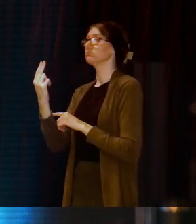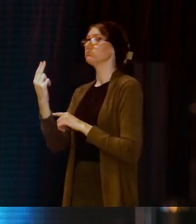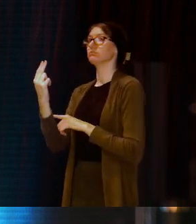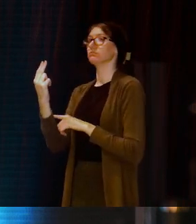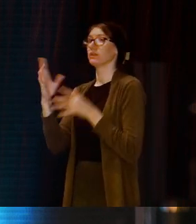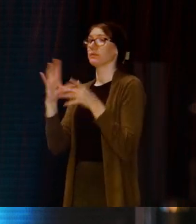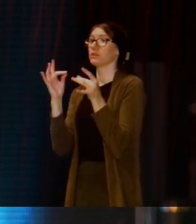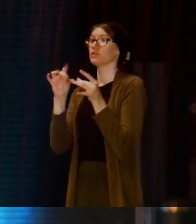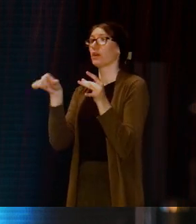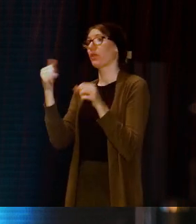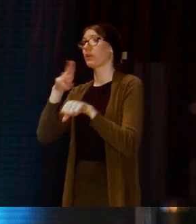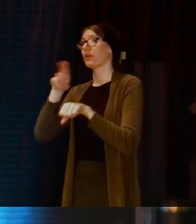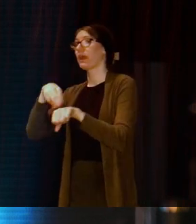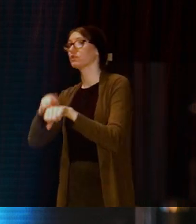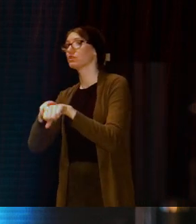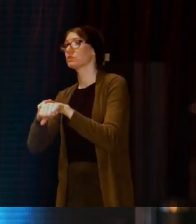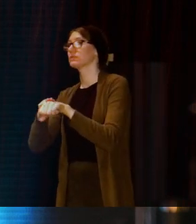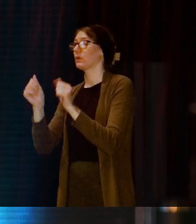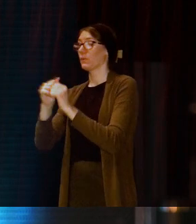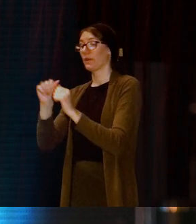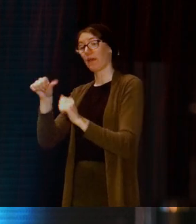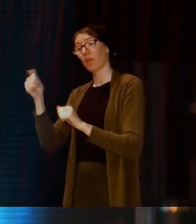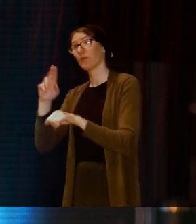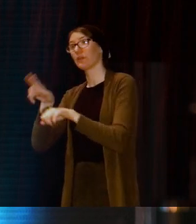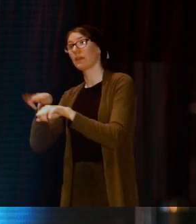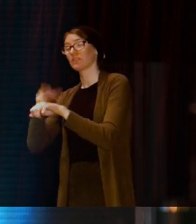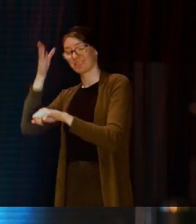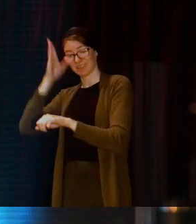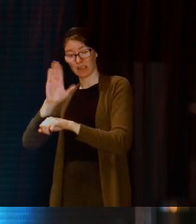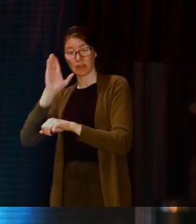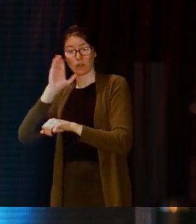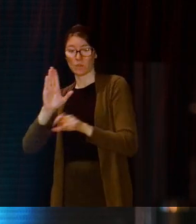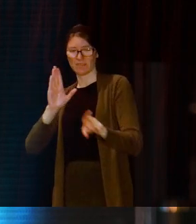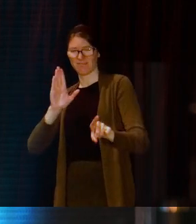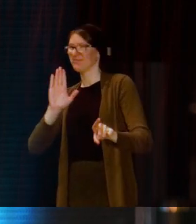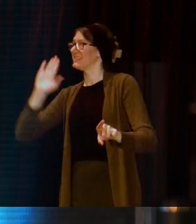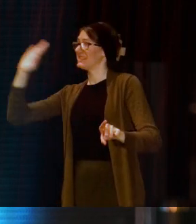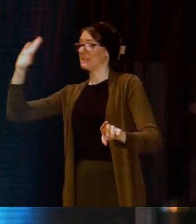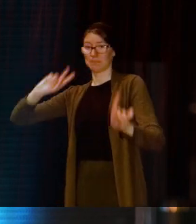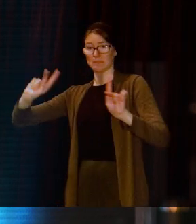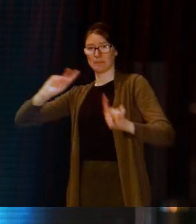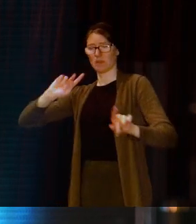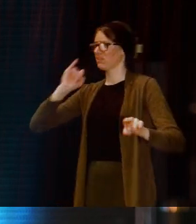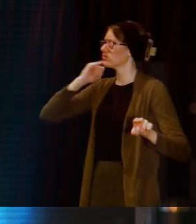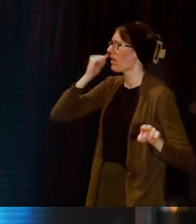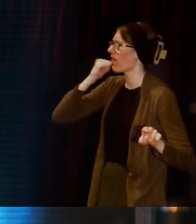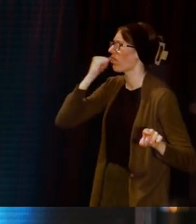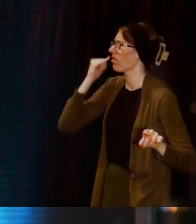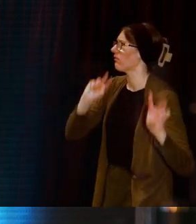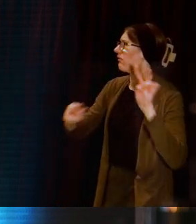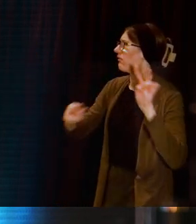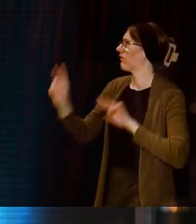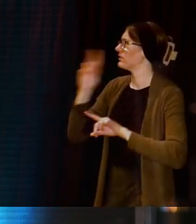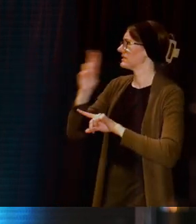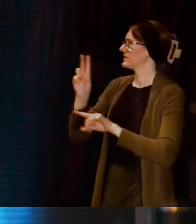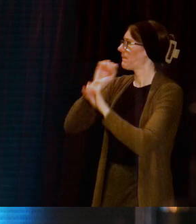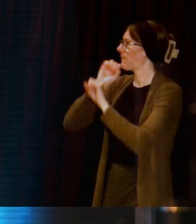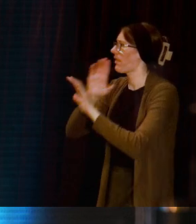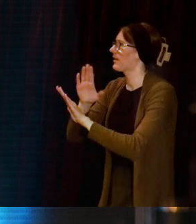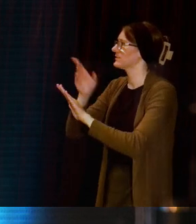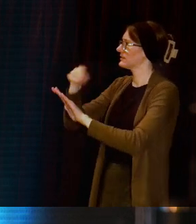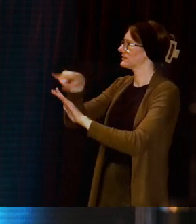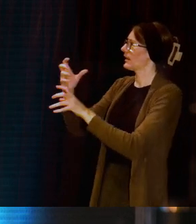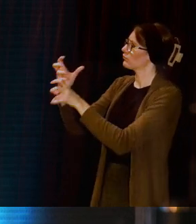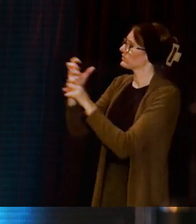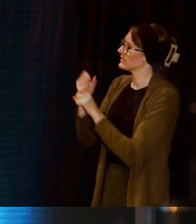mentioning that other nations, through other nations, what God's going to do is make his people jealous. As they see the blessings that we get, it's